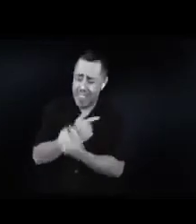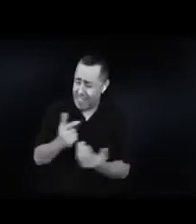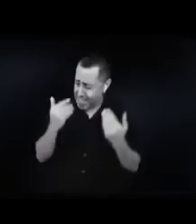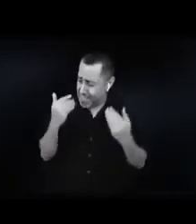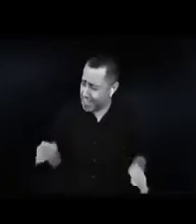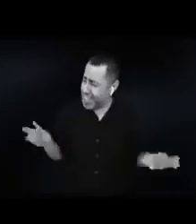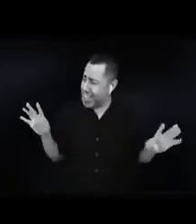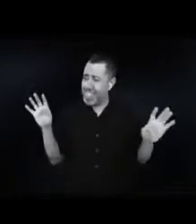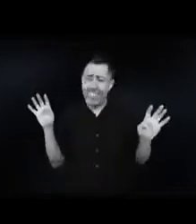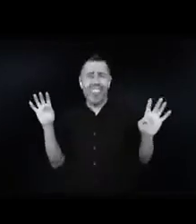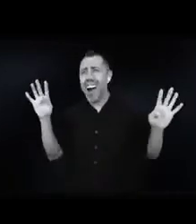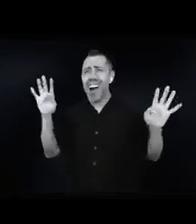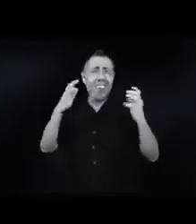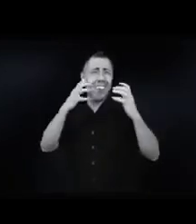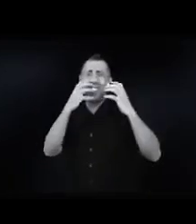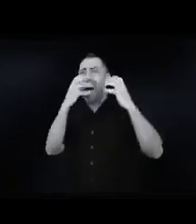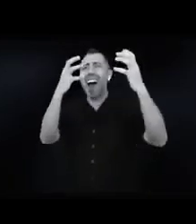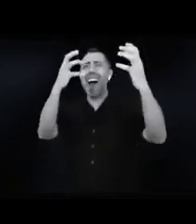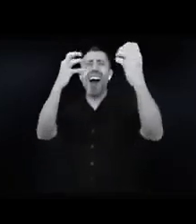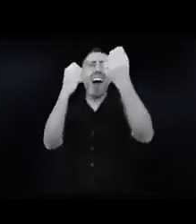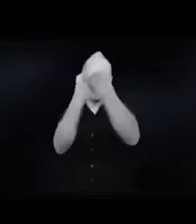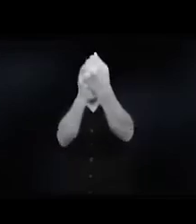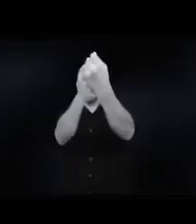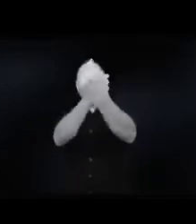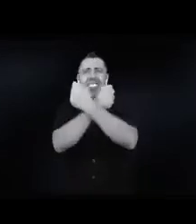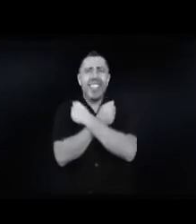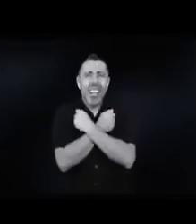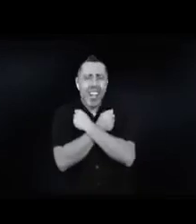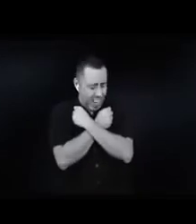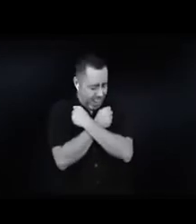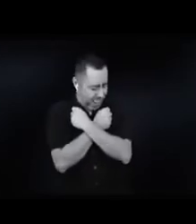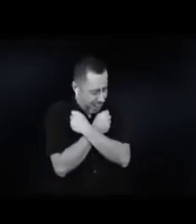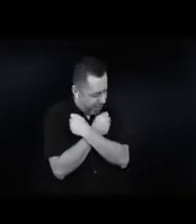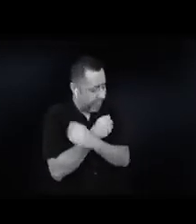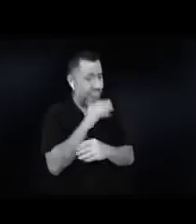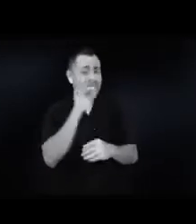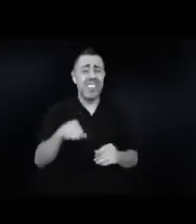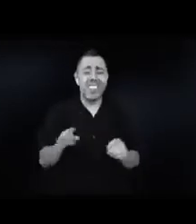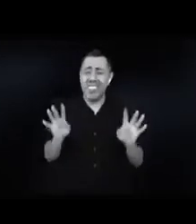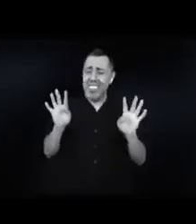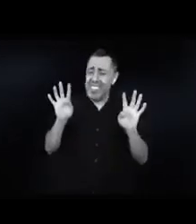love, we'll rise and soar above. Stand in love.